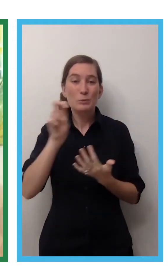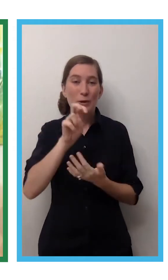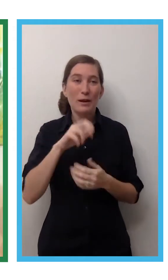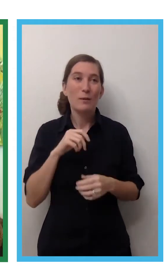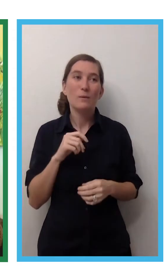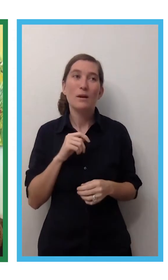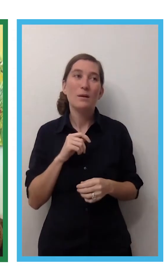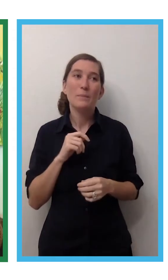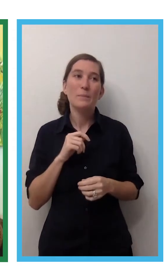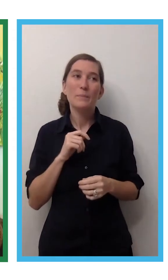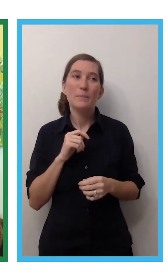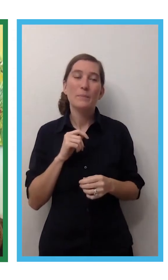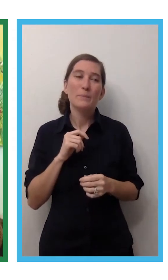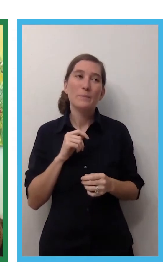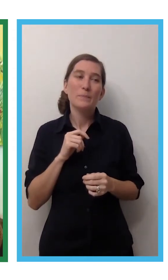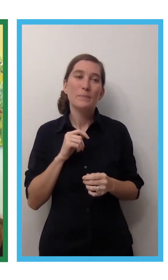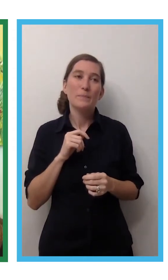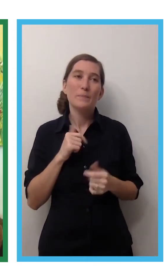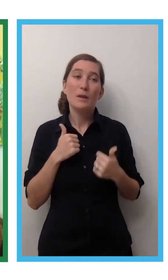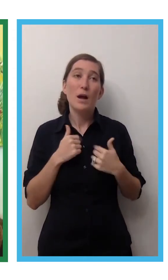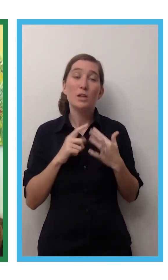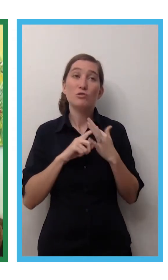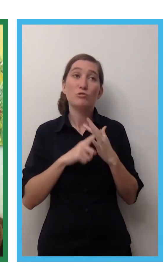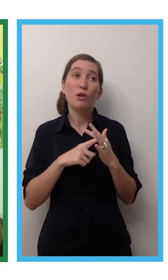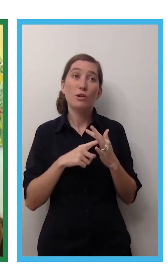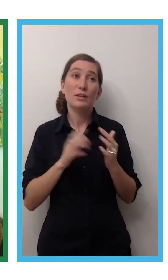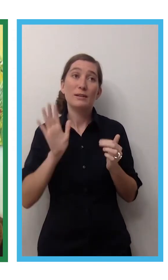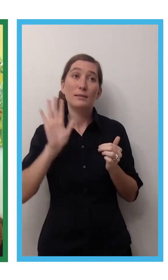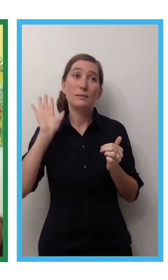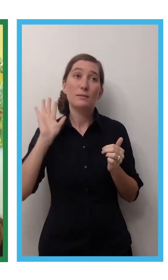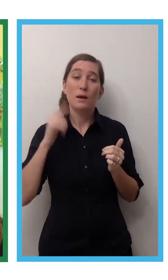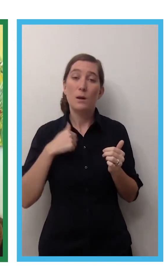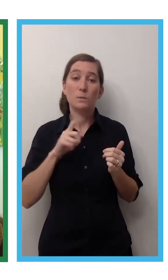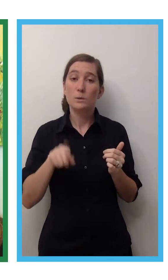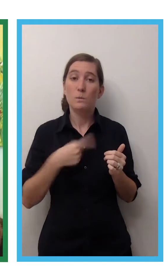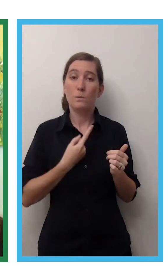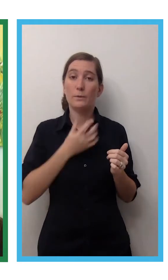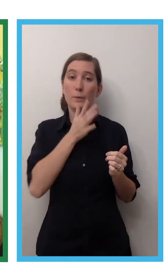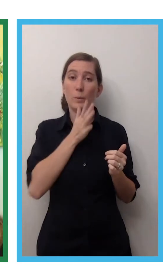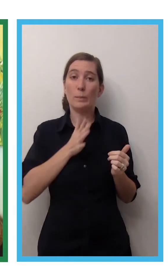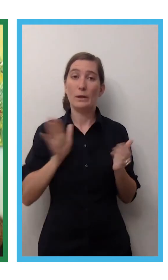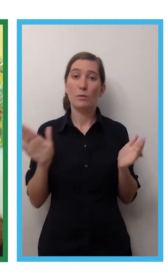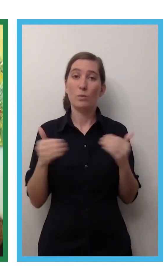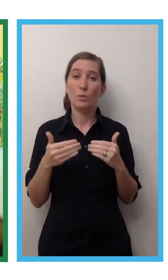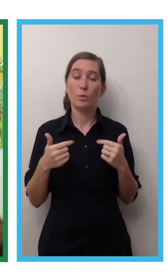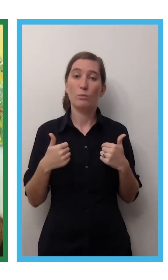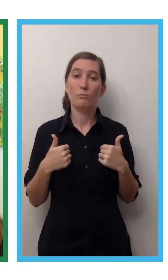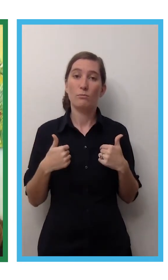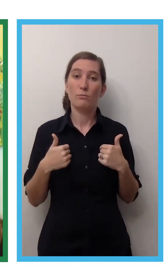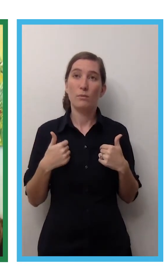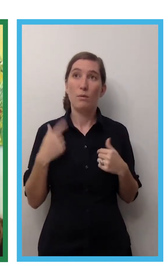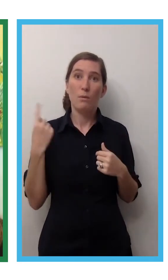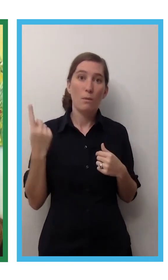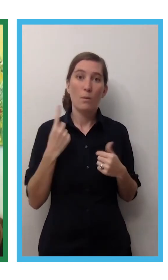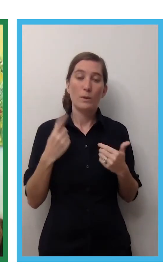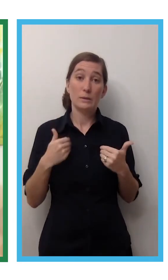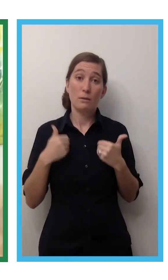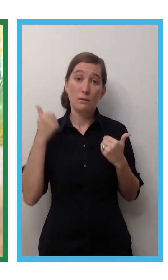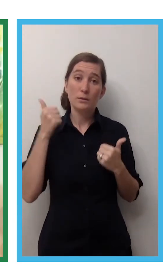was very often the only female in the room. I was almost always the youngest in the